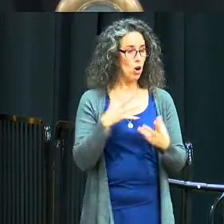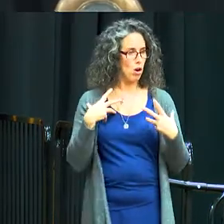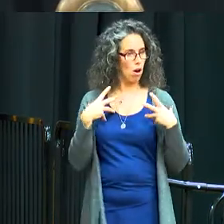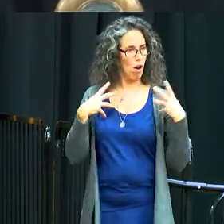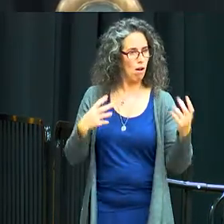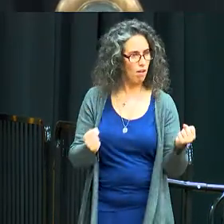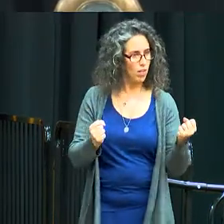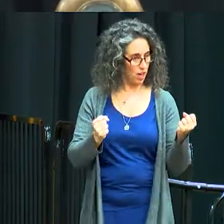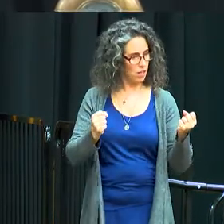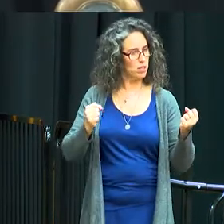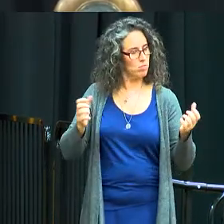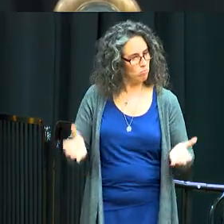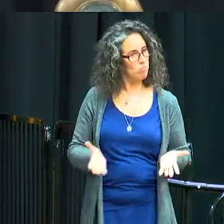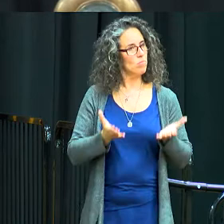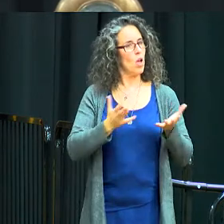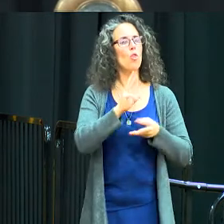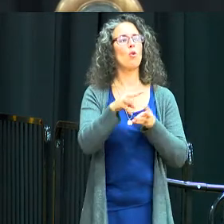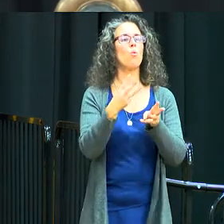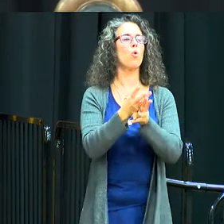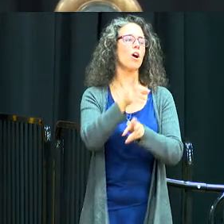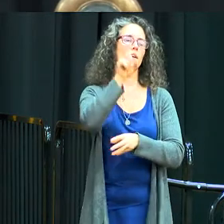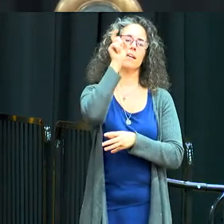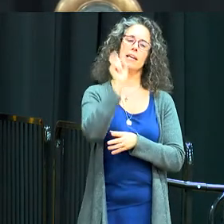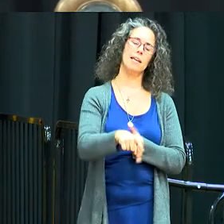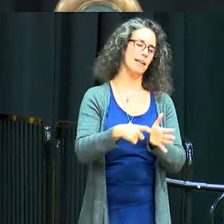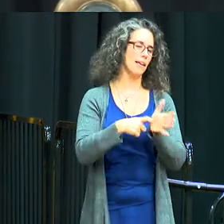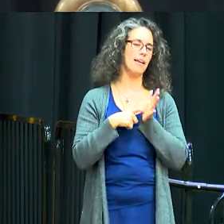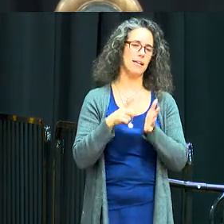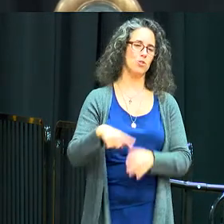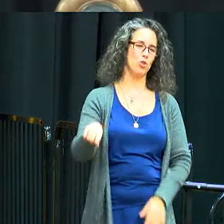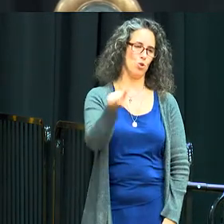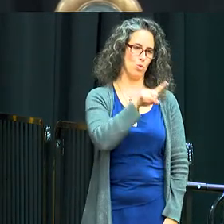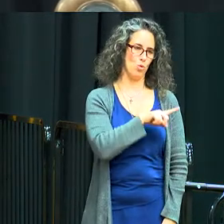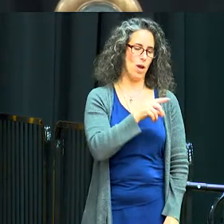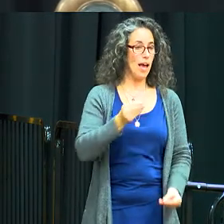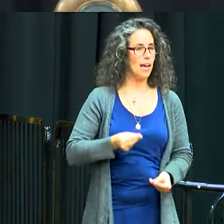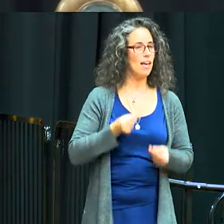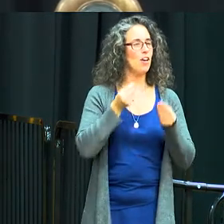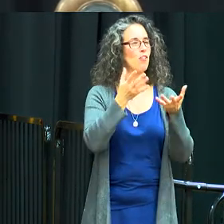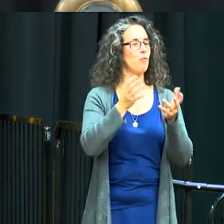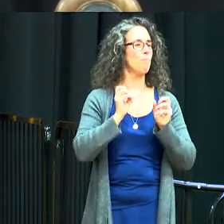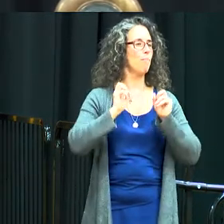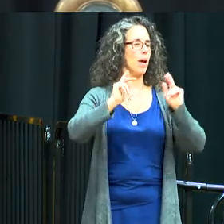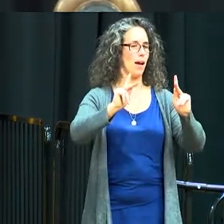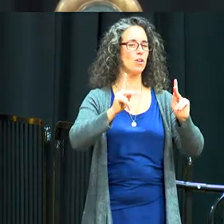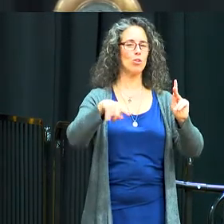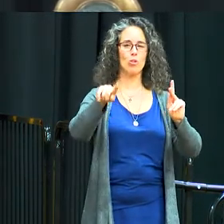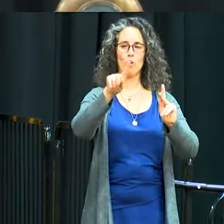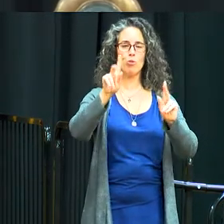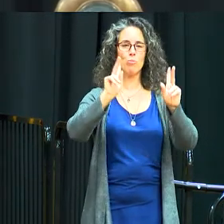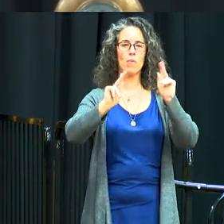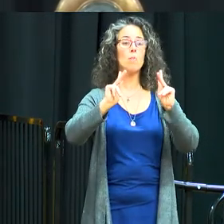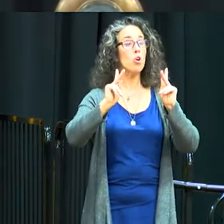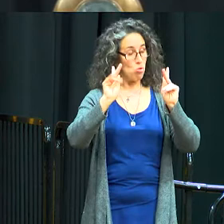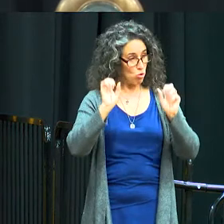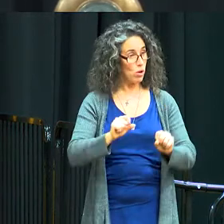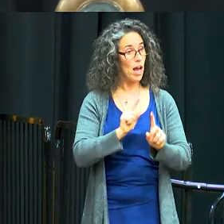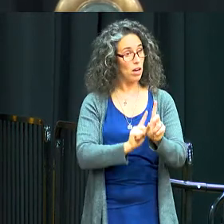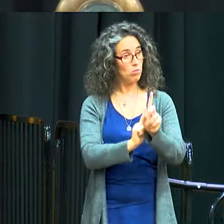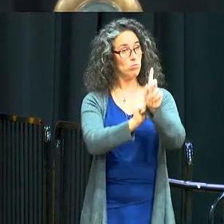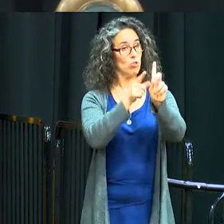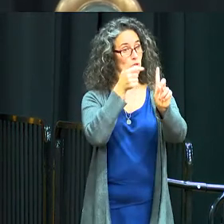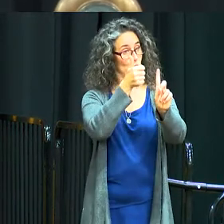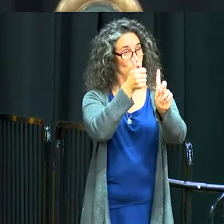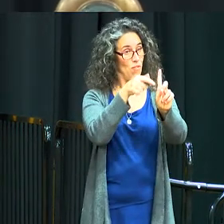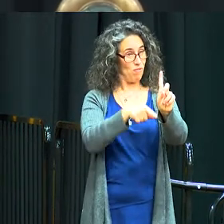because the world really does need you, and you've heard that a couple times already. Give back to those who you can now mentor to achieve the outcomes you've